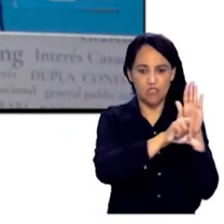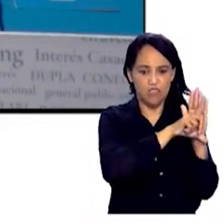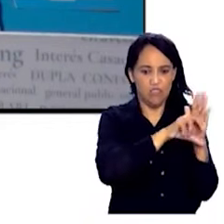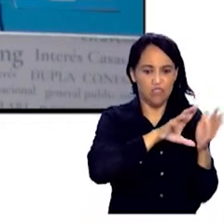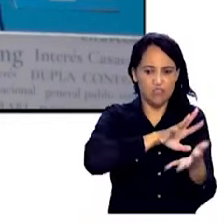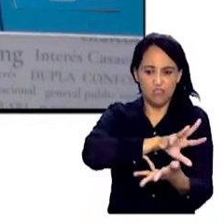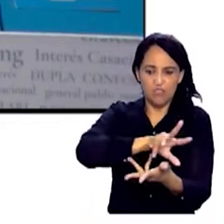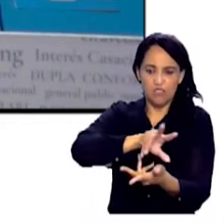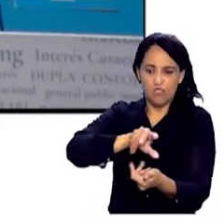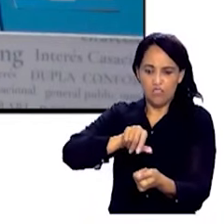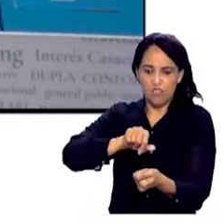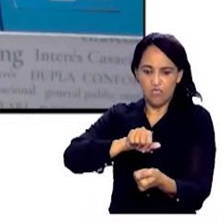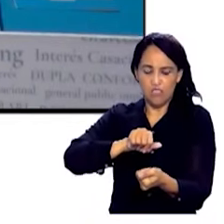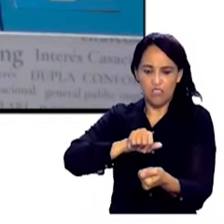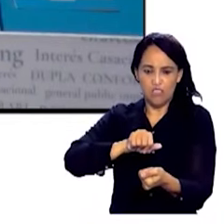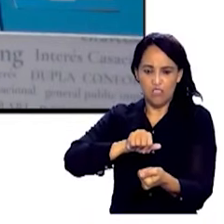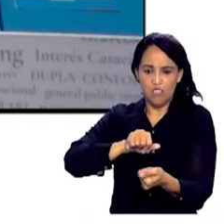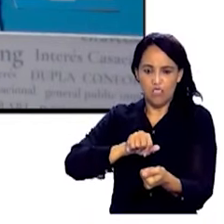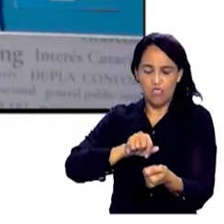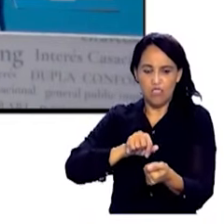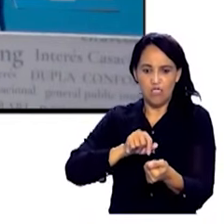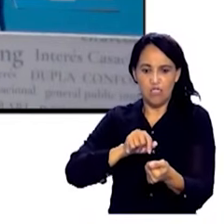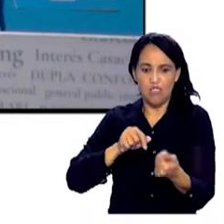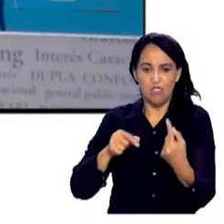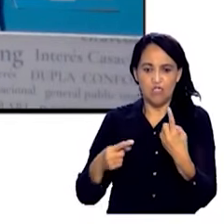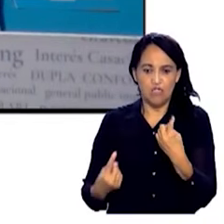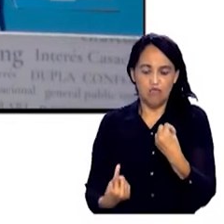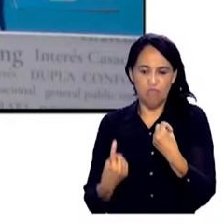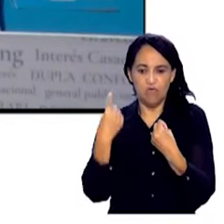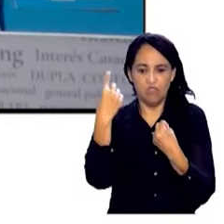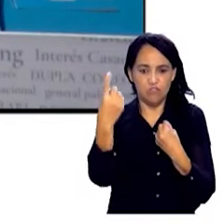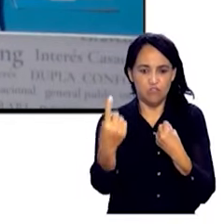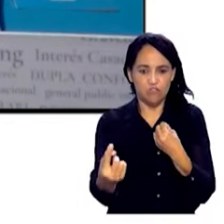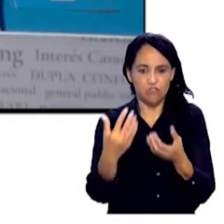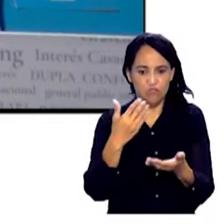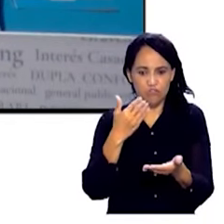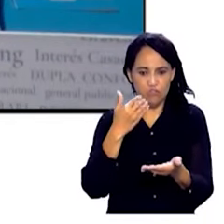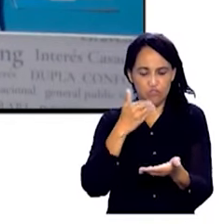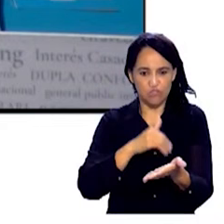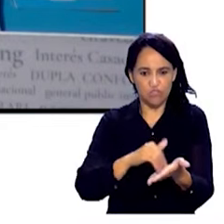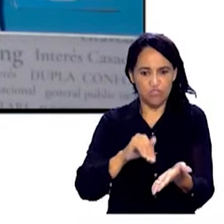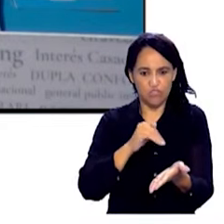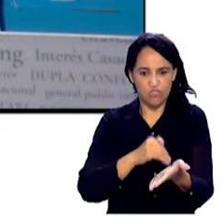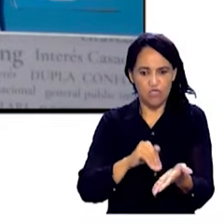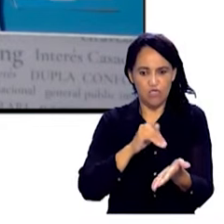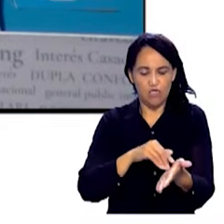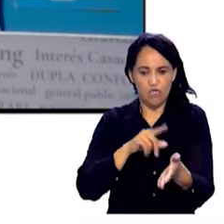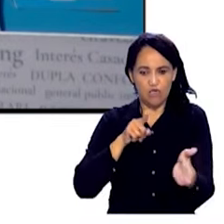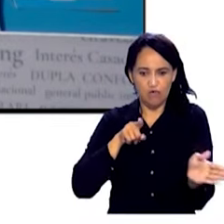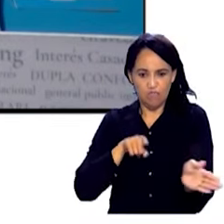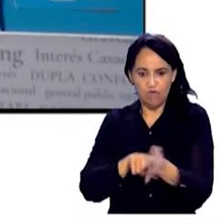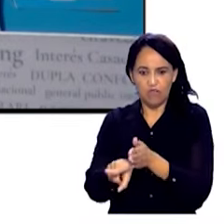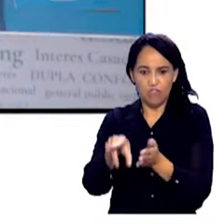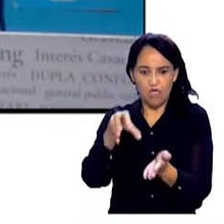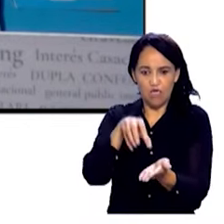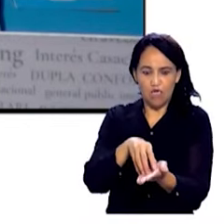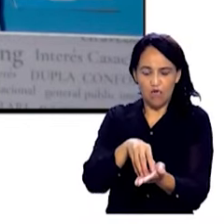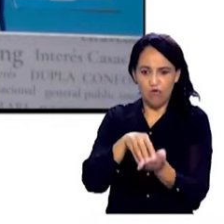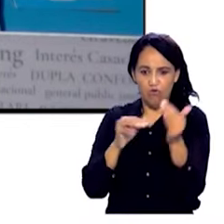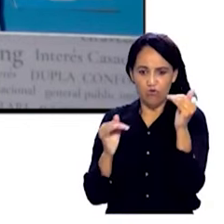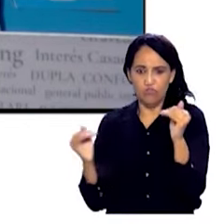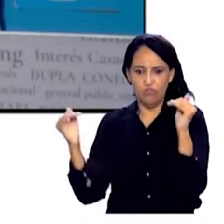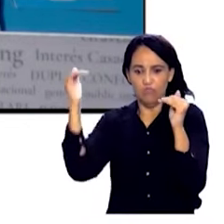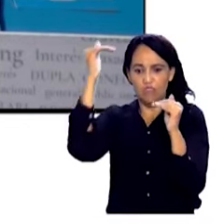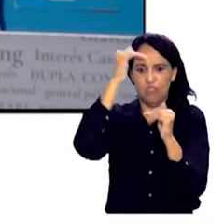1793 to ask the Supreme Court for its legal opinion jefferson's letter reason that The court's answer